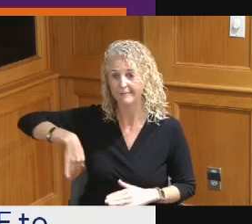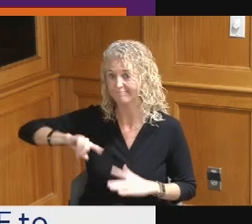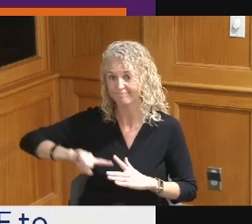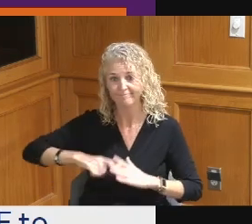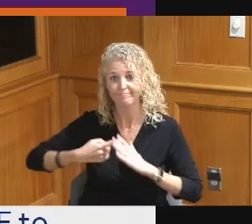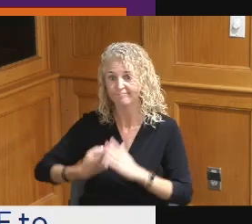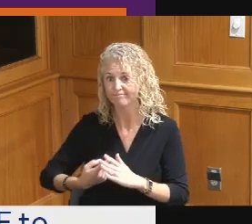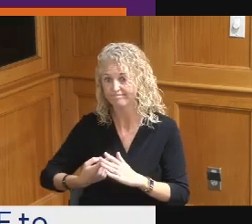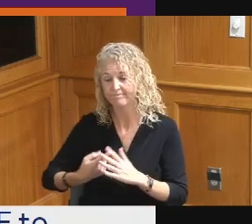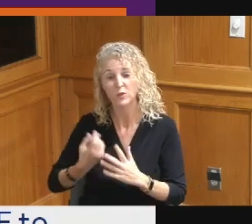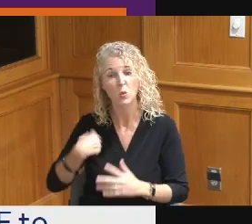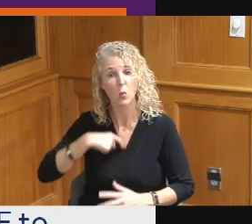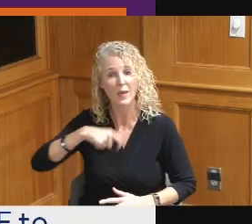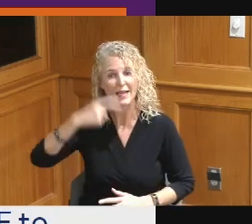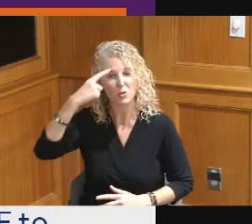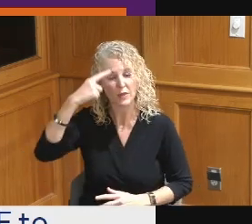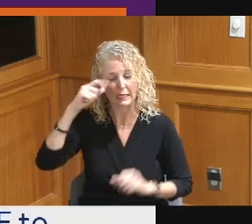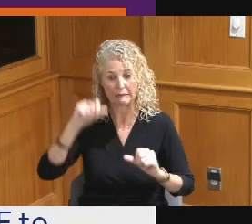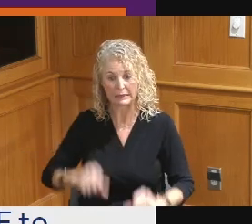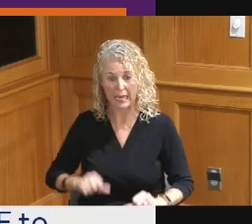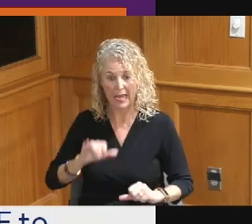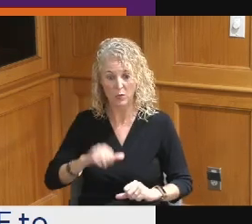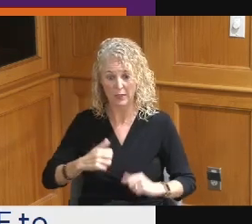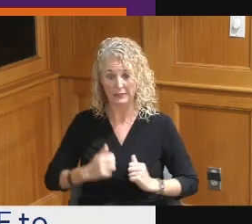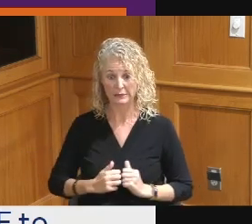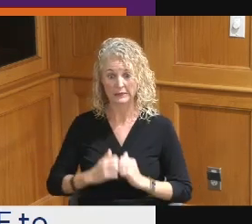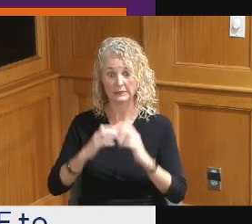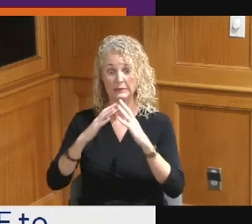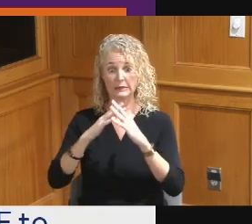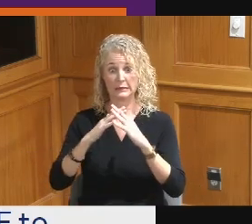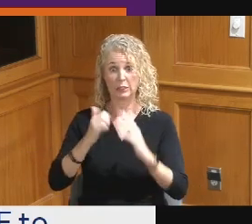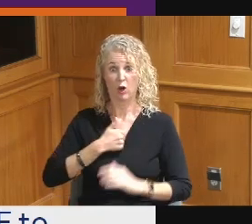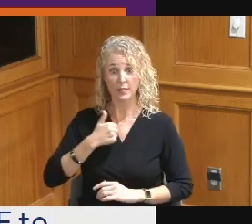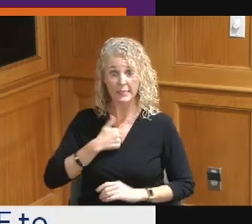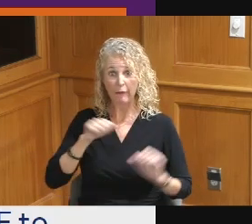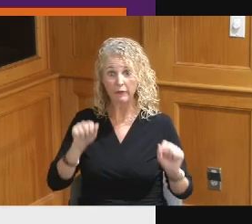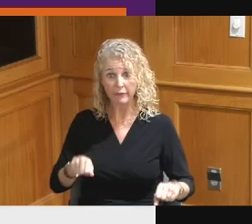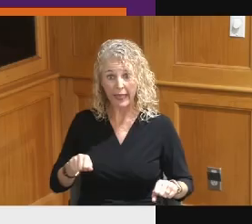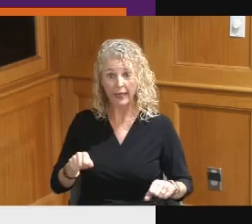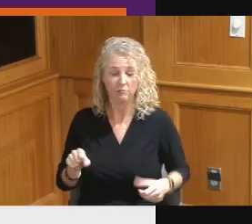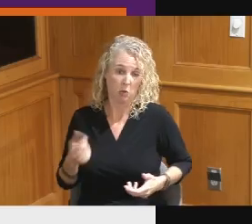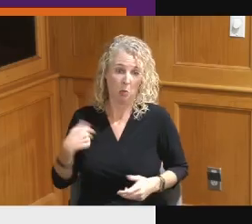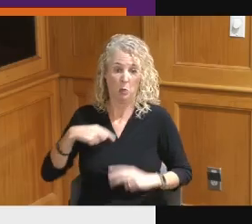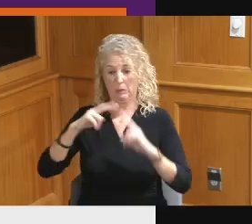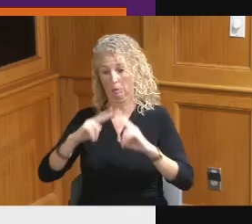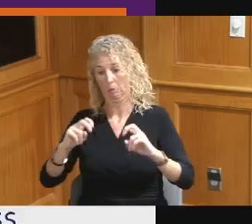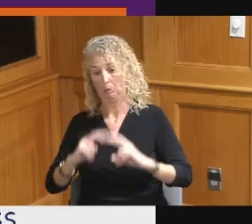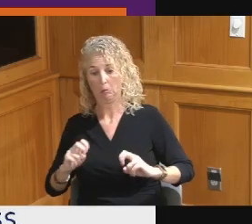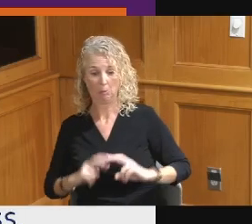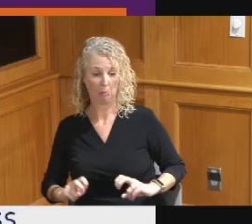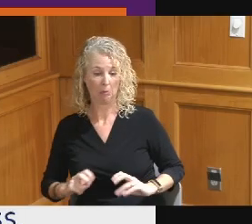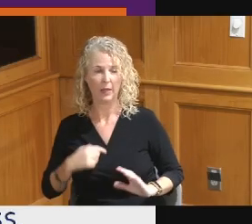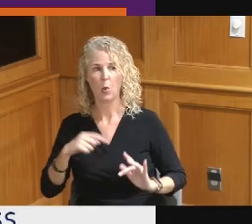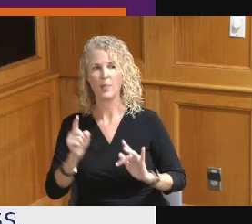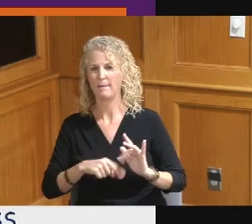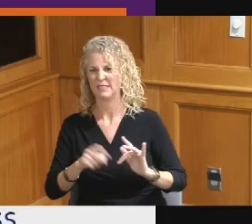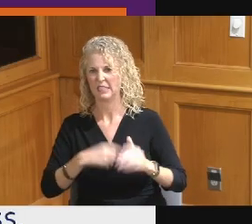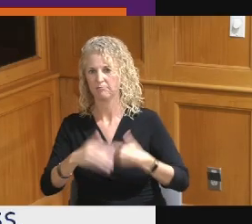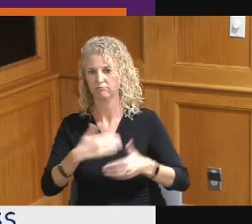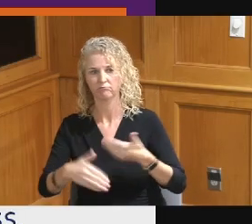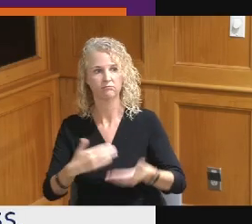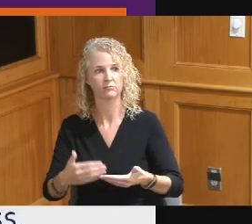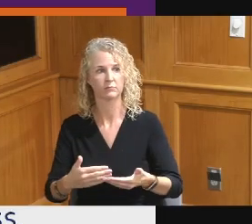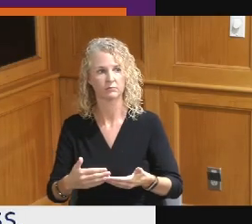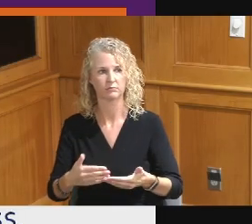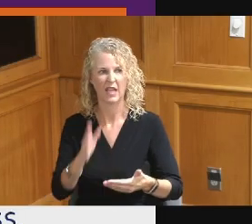activity and development? So we went to work doing that. And I'm going to skip past this one real quick